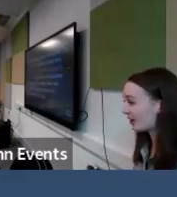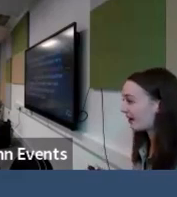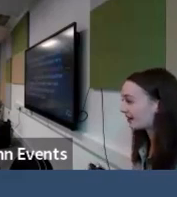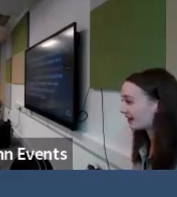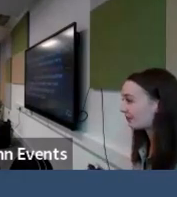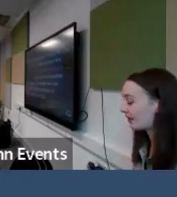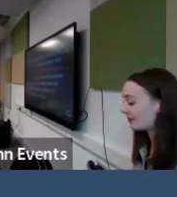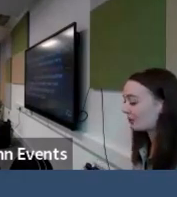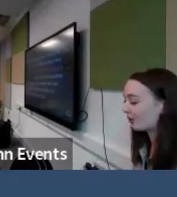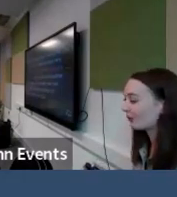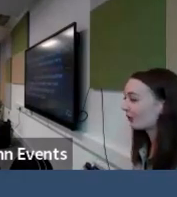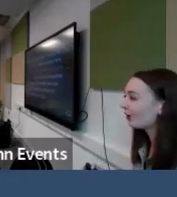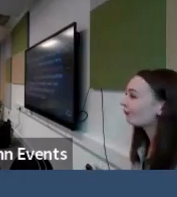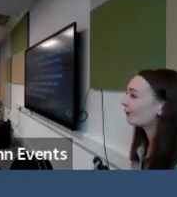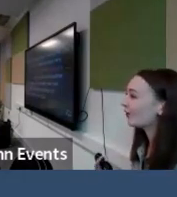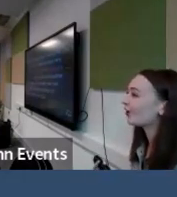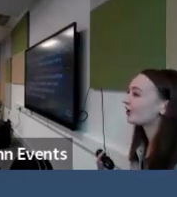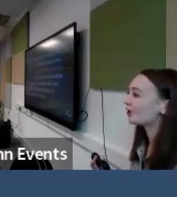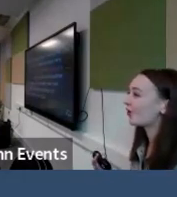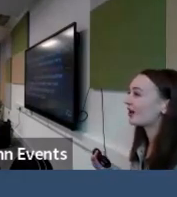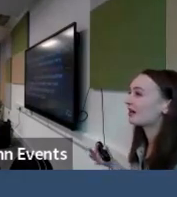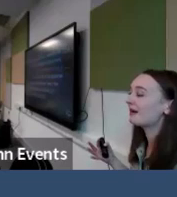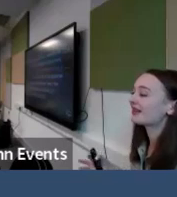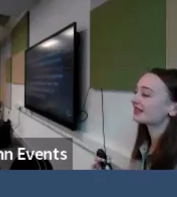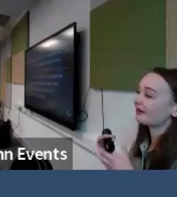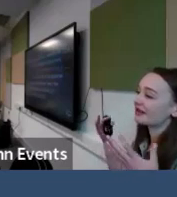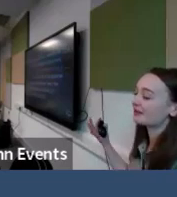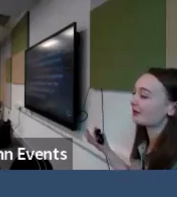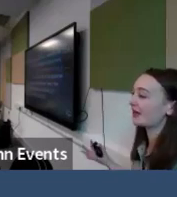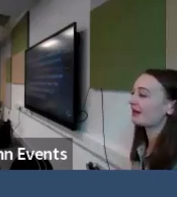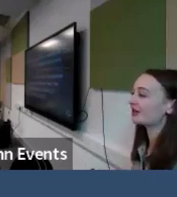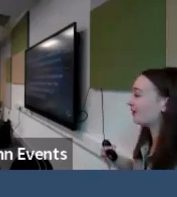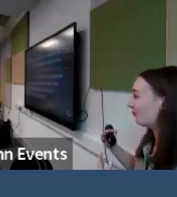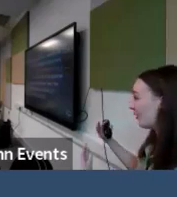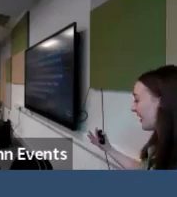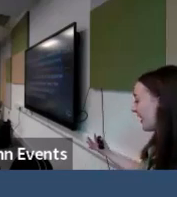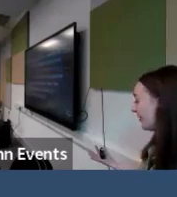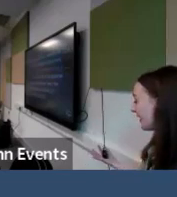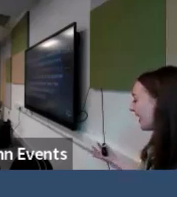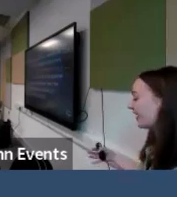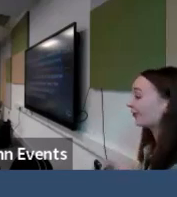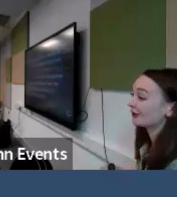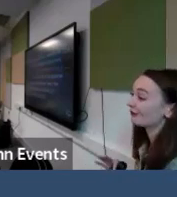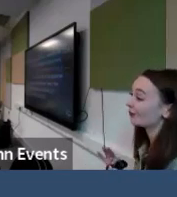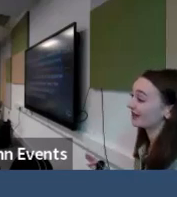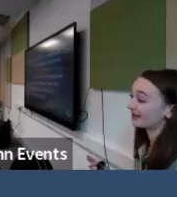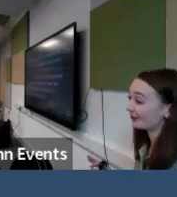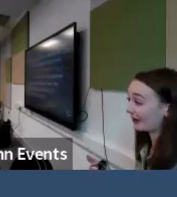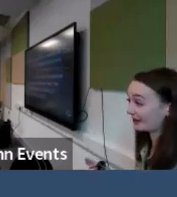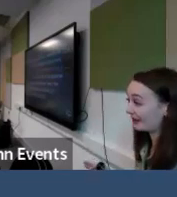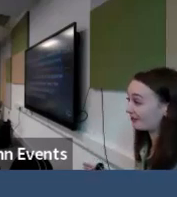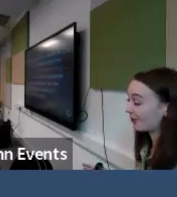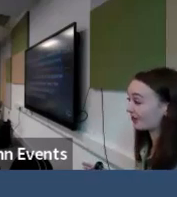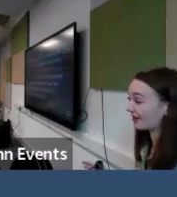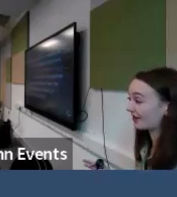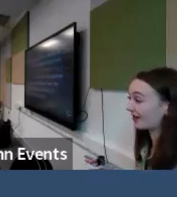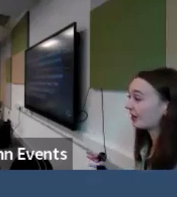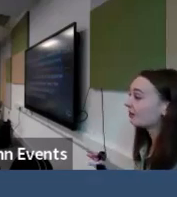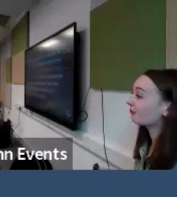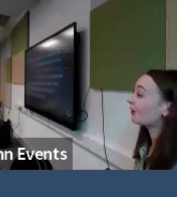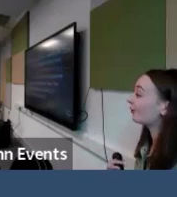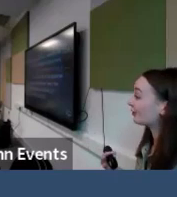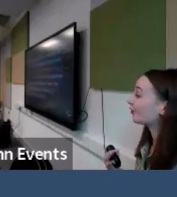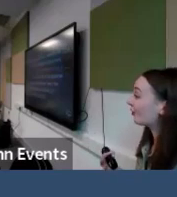when we're talking about disabled people, we're not just talking about that stereotypical image of the wheelchair user, although of course that's incredibly